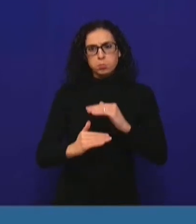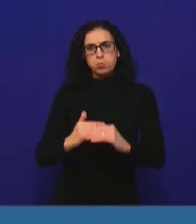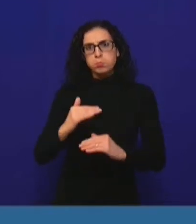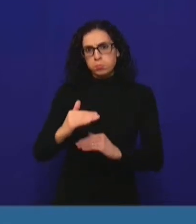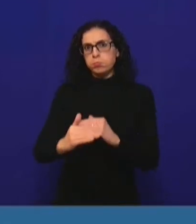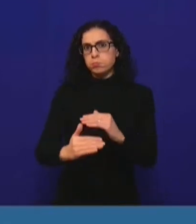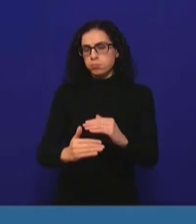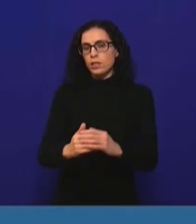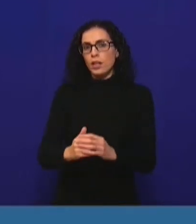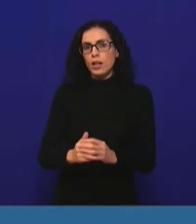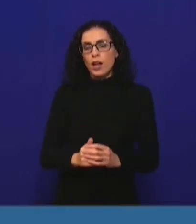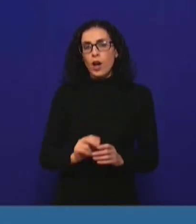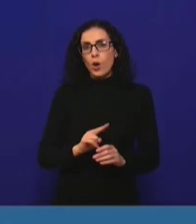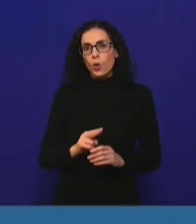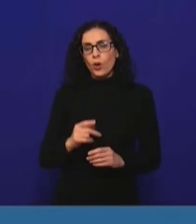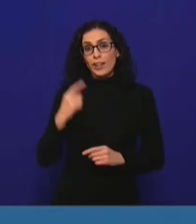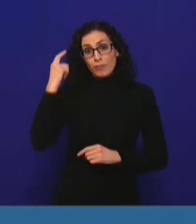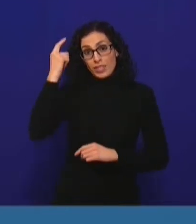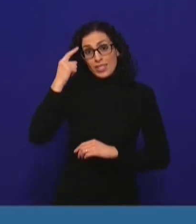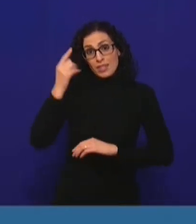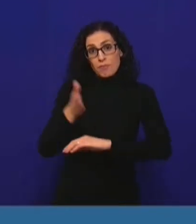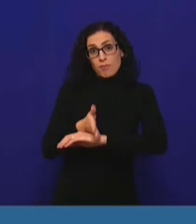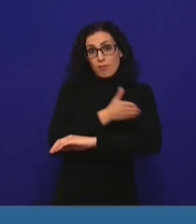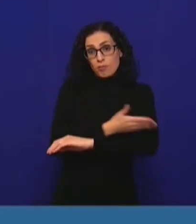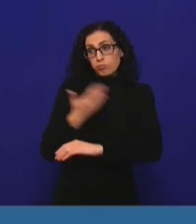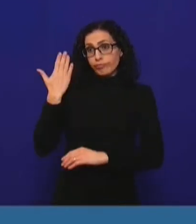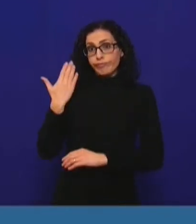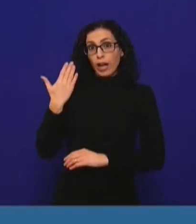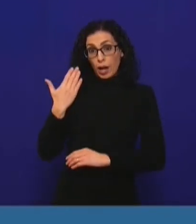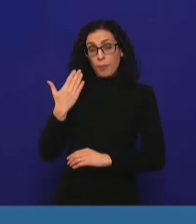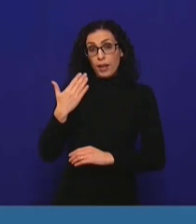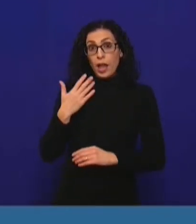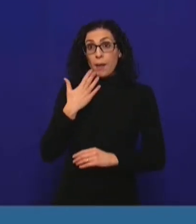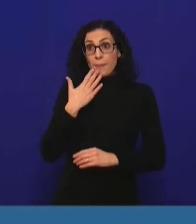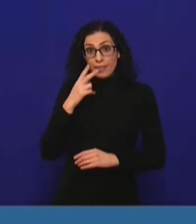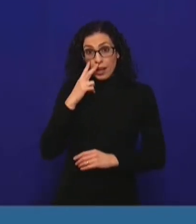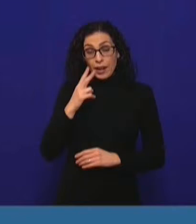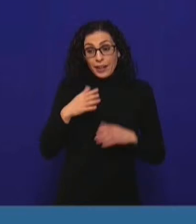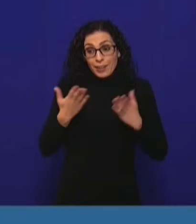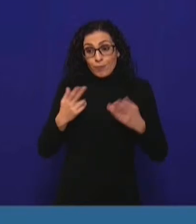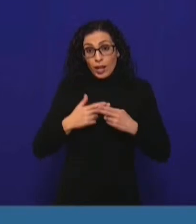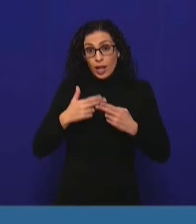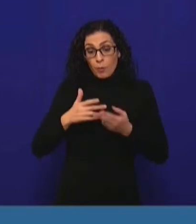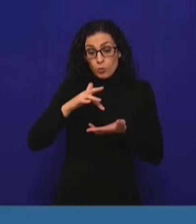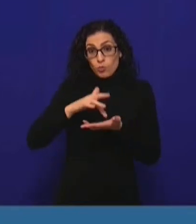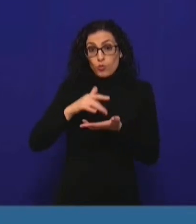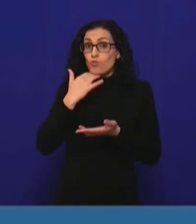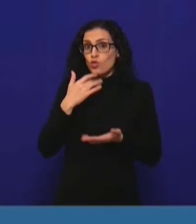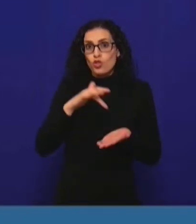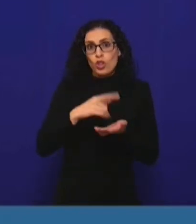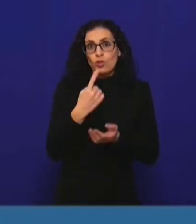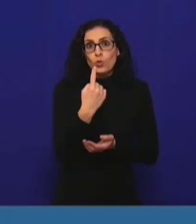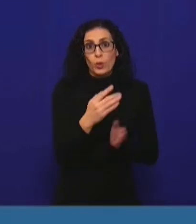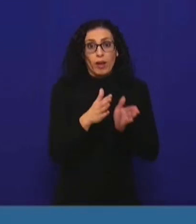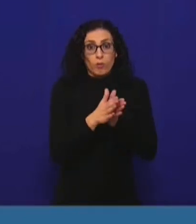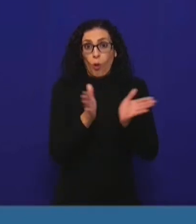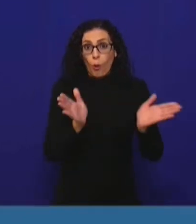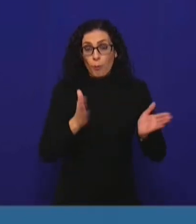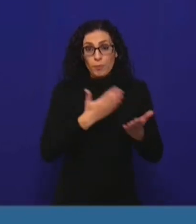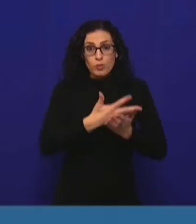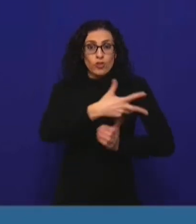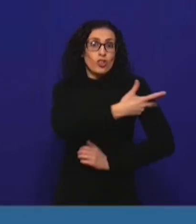li ħajkun il-proċess ta' tilqim anke minħabba li rajna kif niftħu iktar minn ċentri, ġifieri aħna qed nużaw mhux